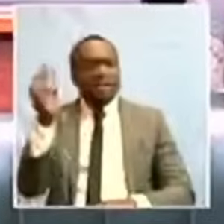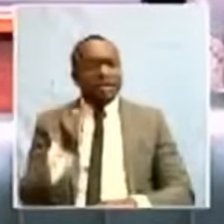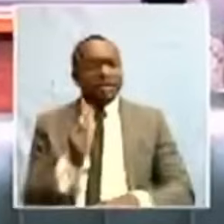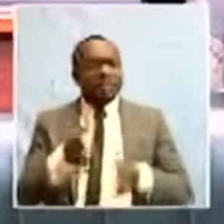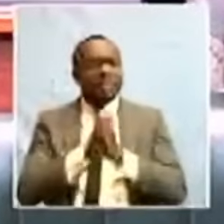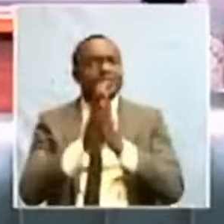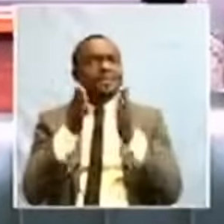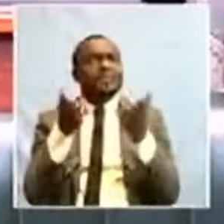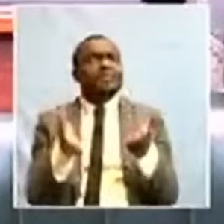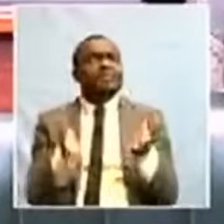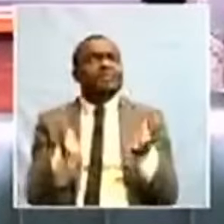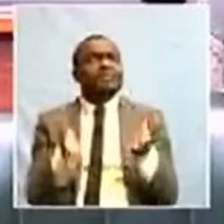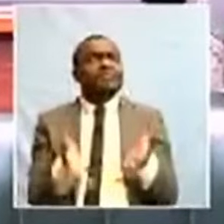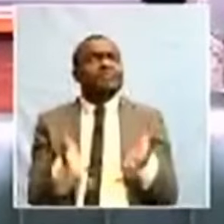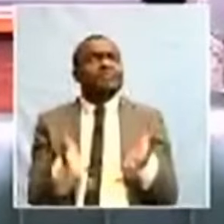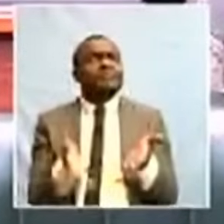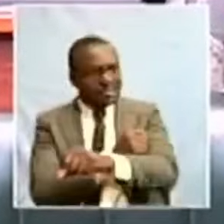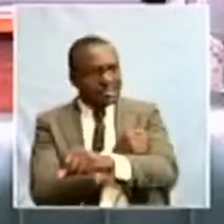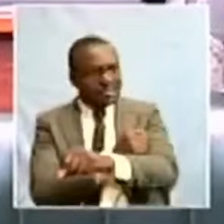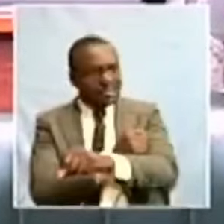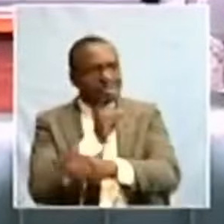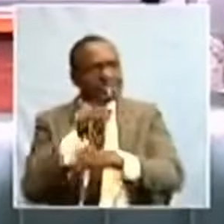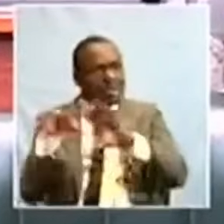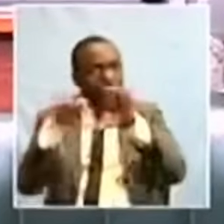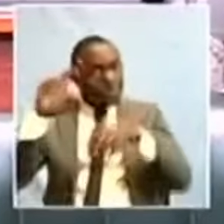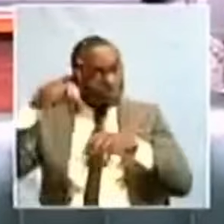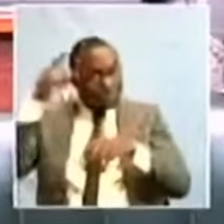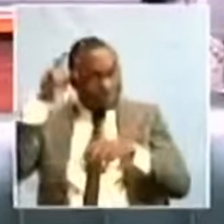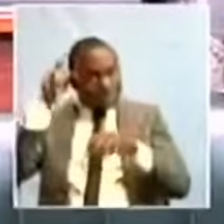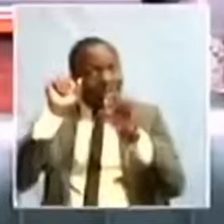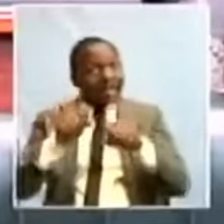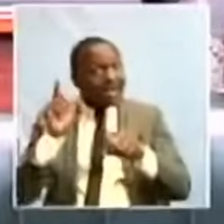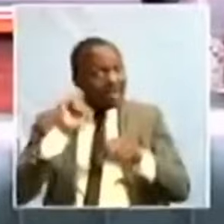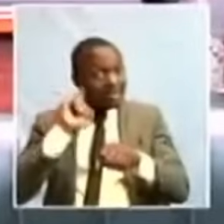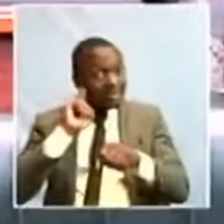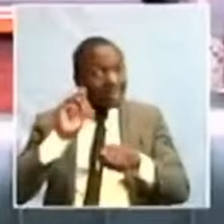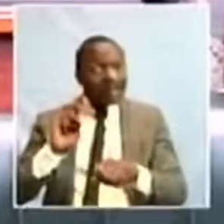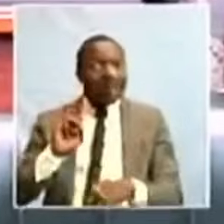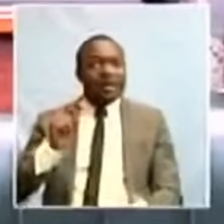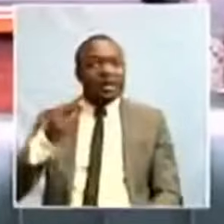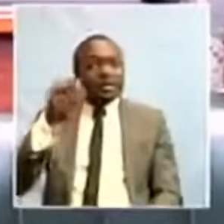ask here. You are doing politics so that they can hear in Magoye.